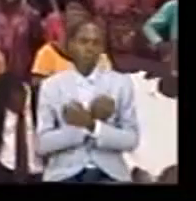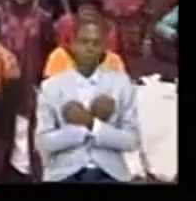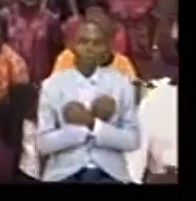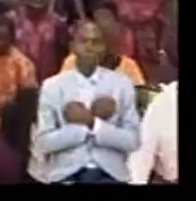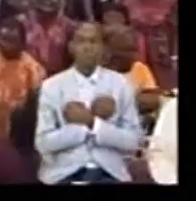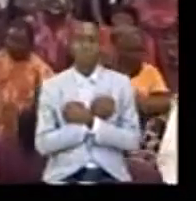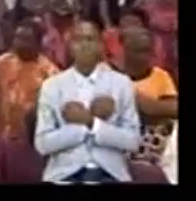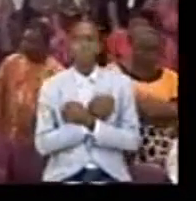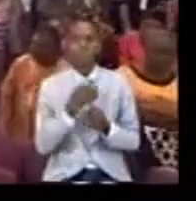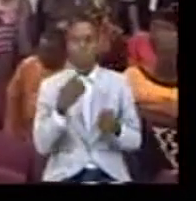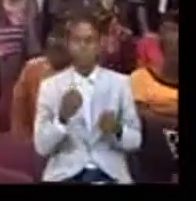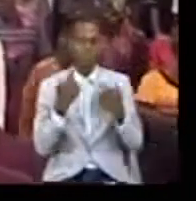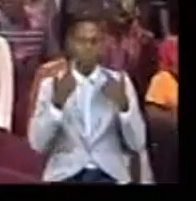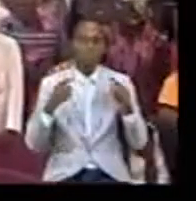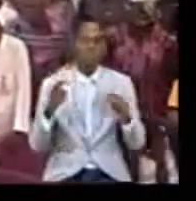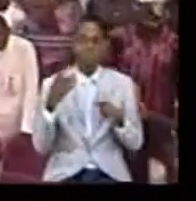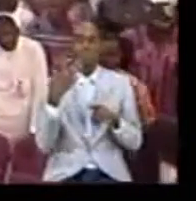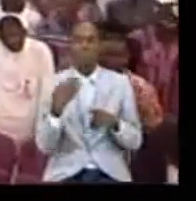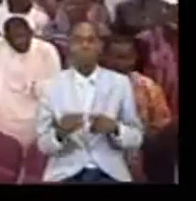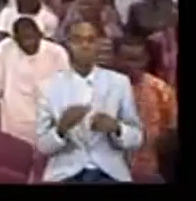language of kindness,